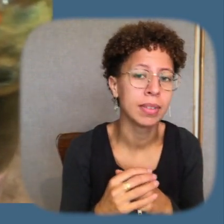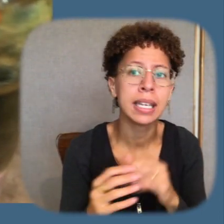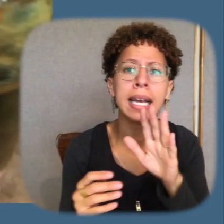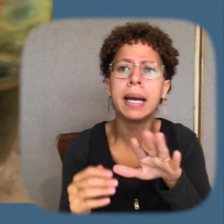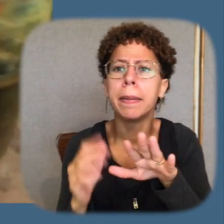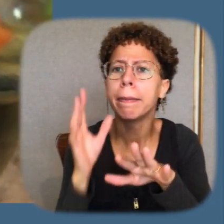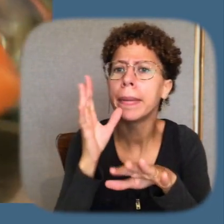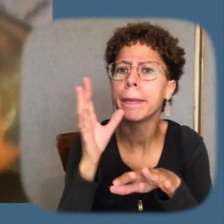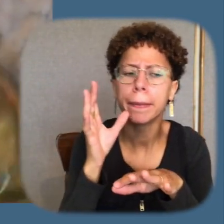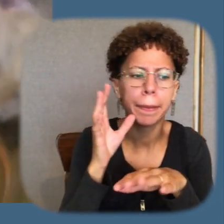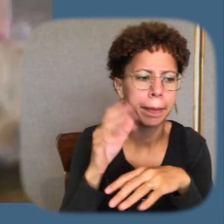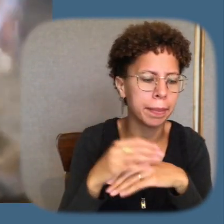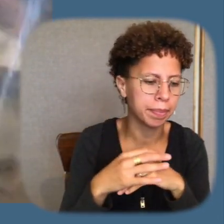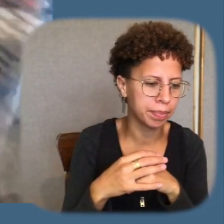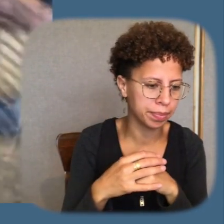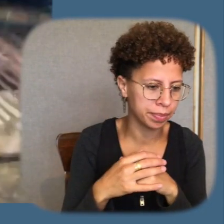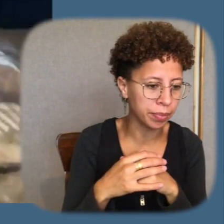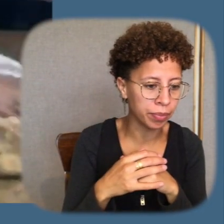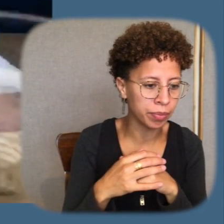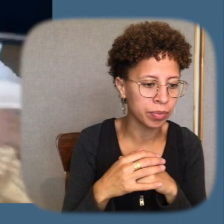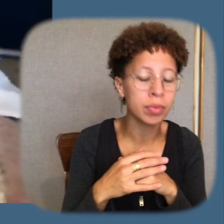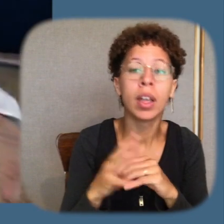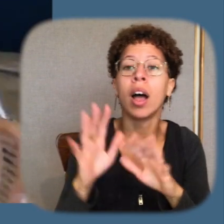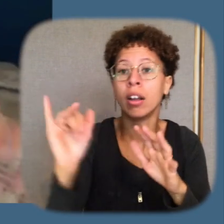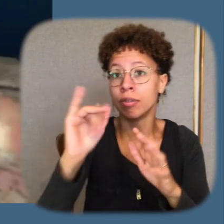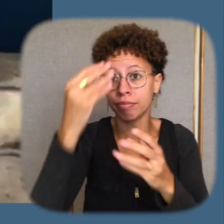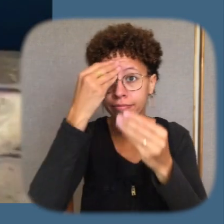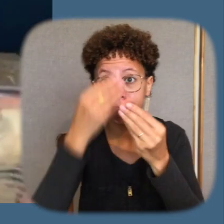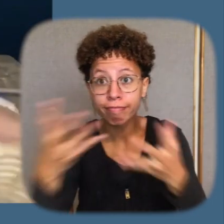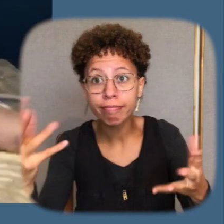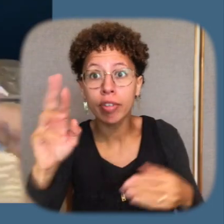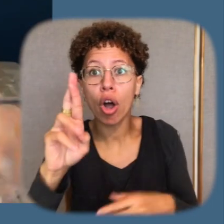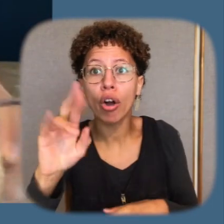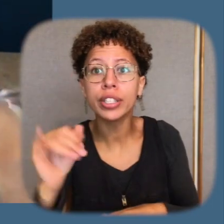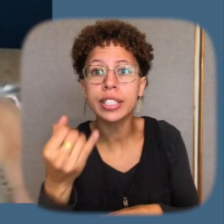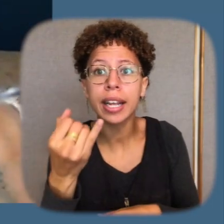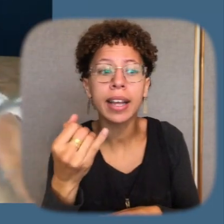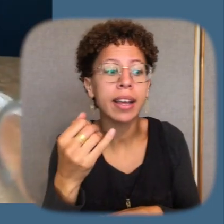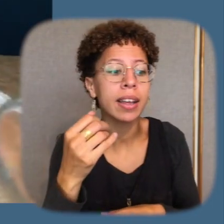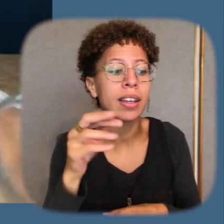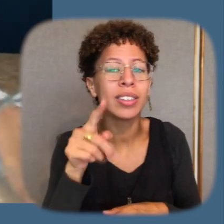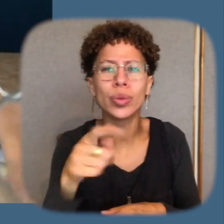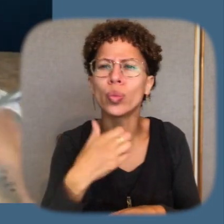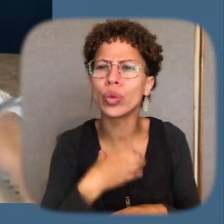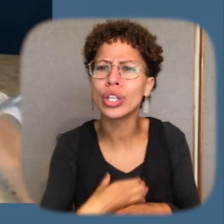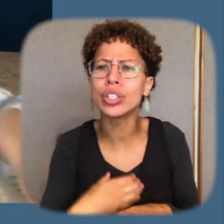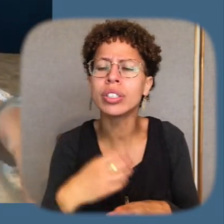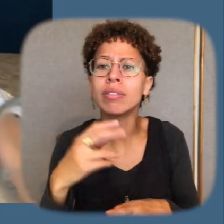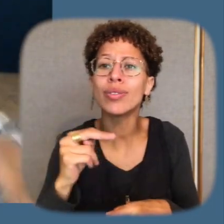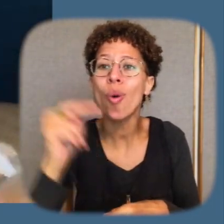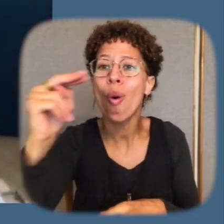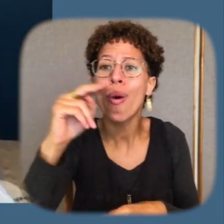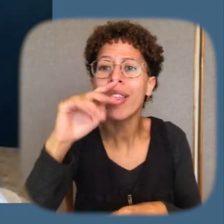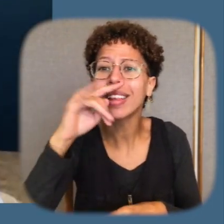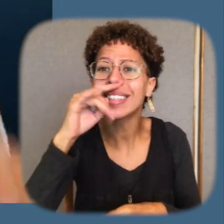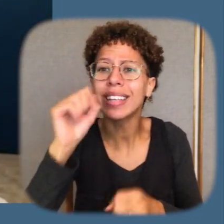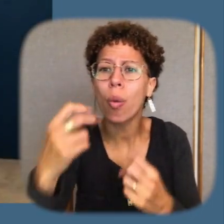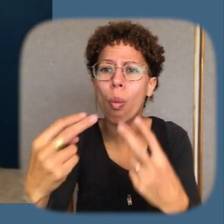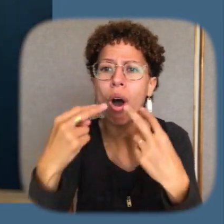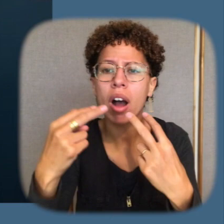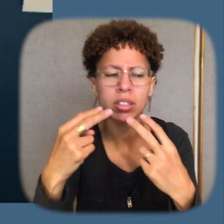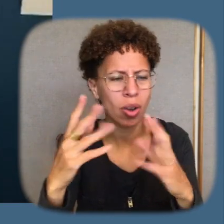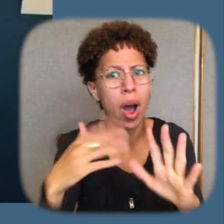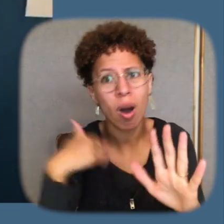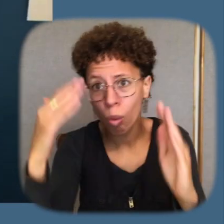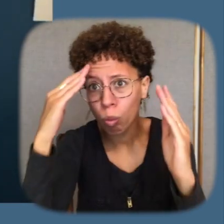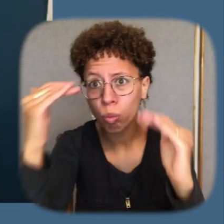Mom. All right. Here's a note for RJ. RJ, you wish your kids in the north could see and watch. I sure hope so. You